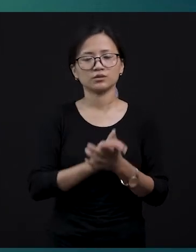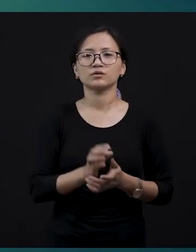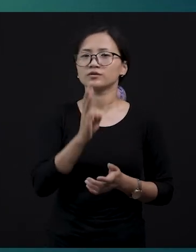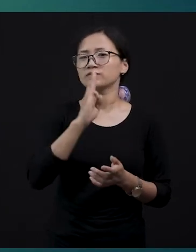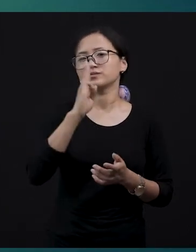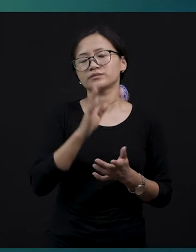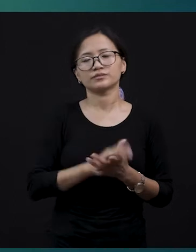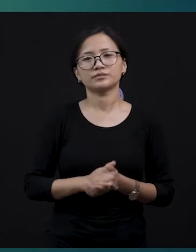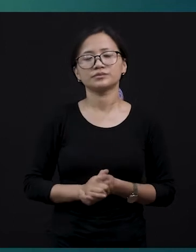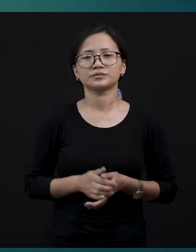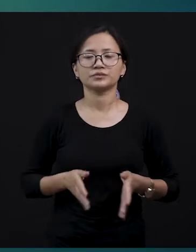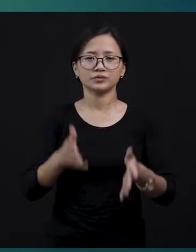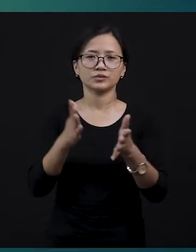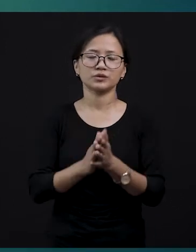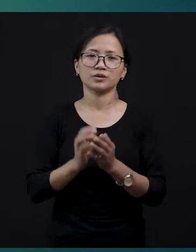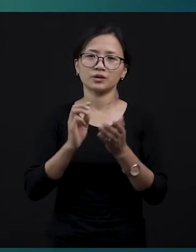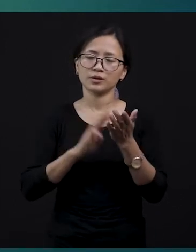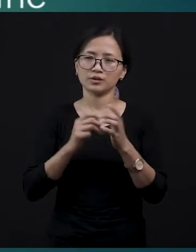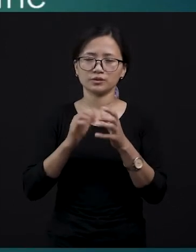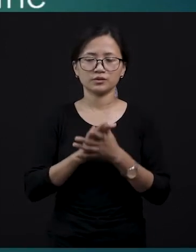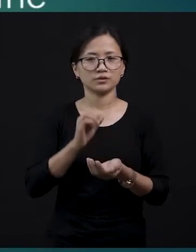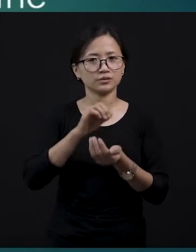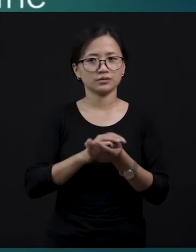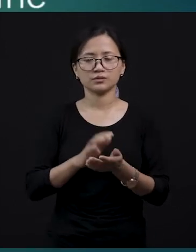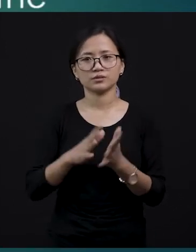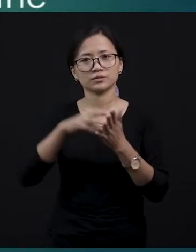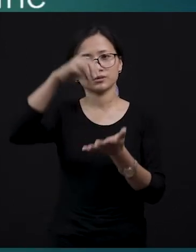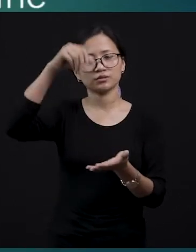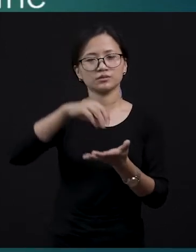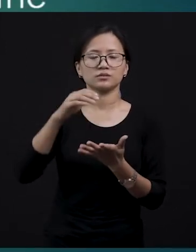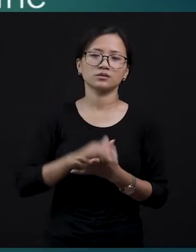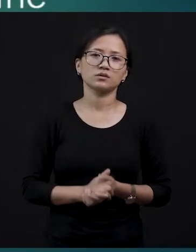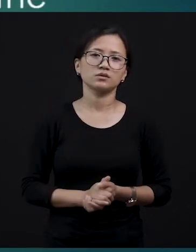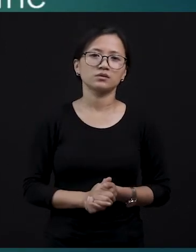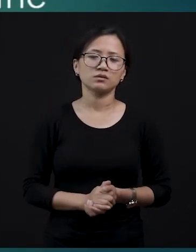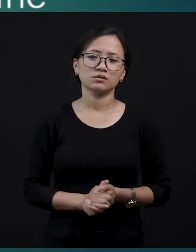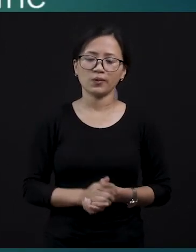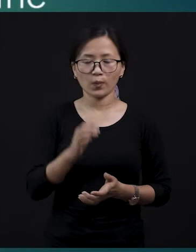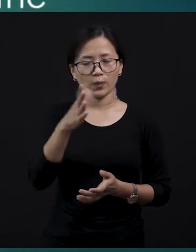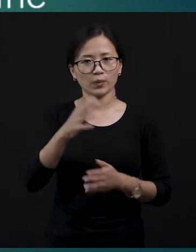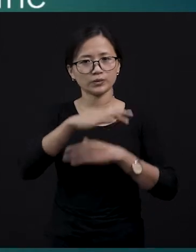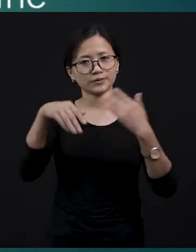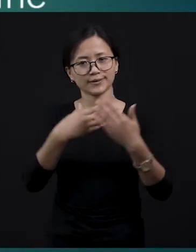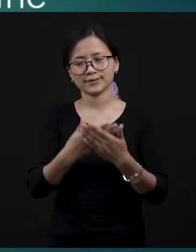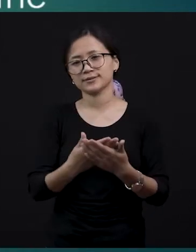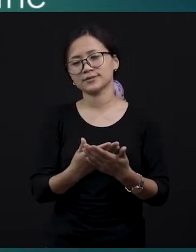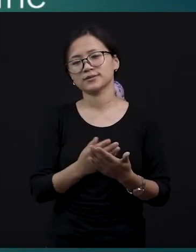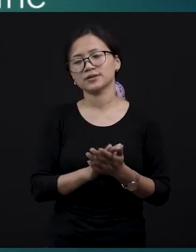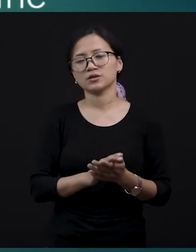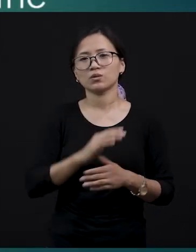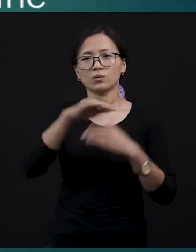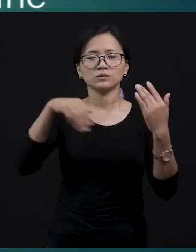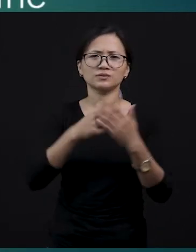water. So that is the way that they manage to survive in the desert, right? And not all deserts are full of sands